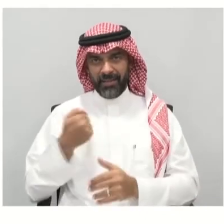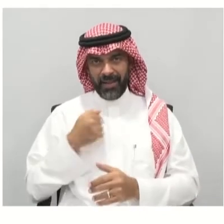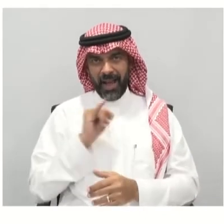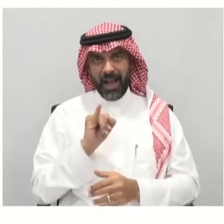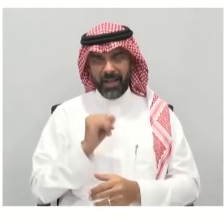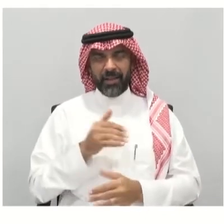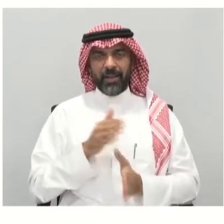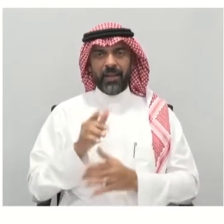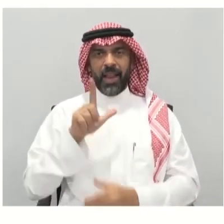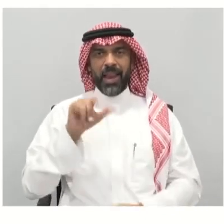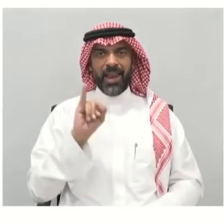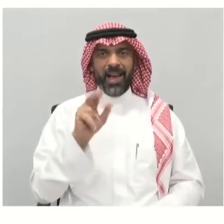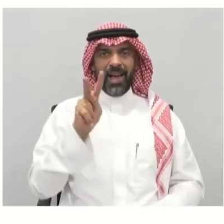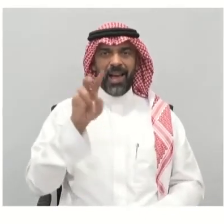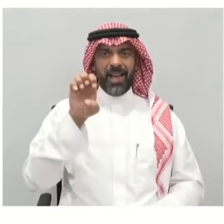I like